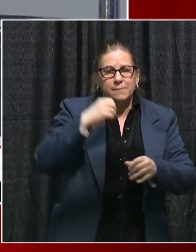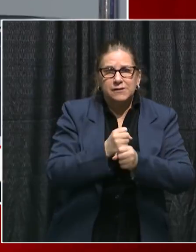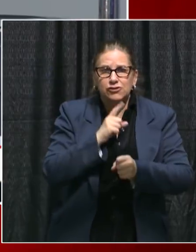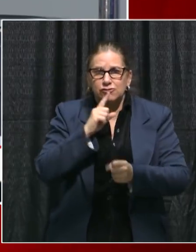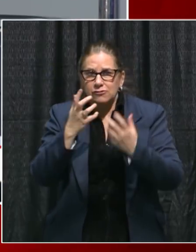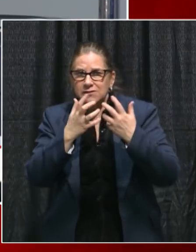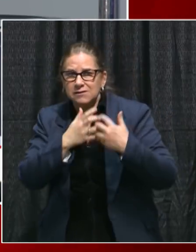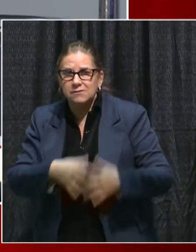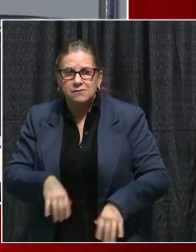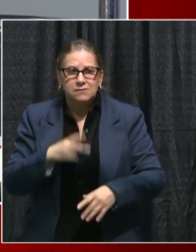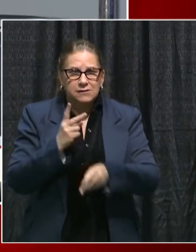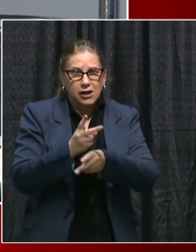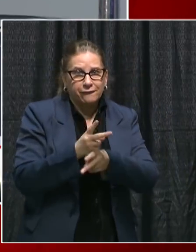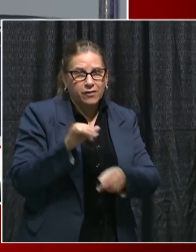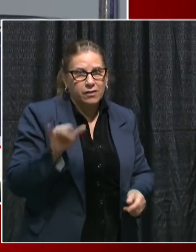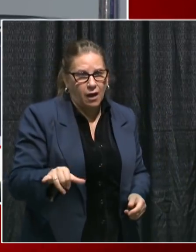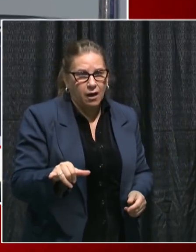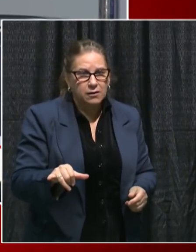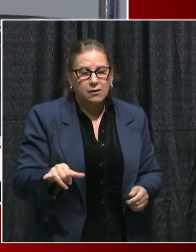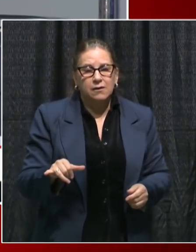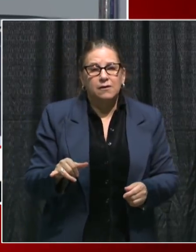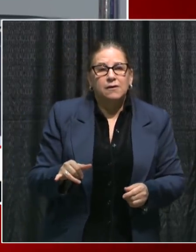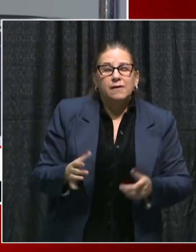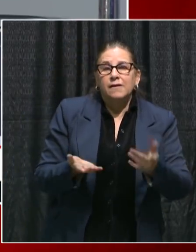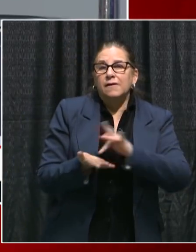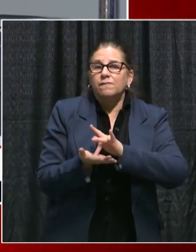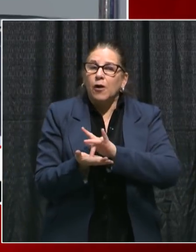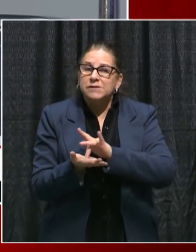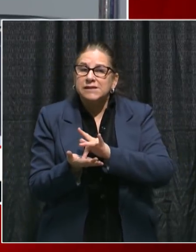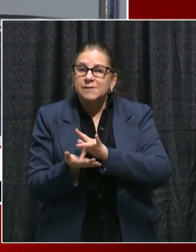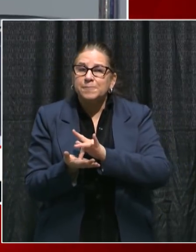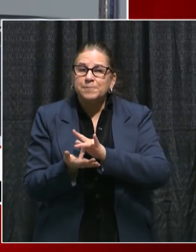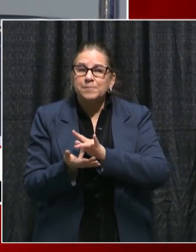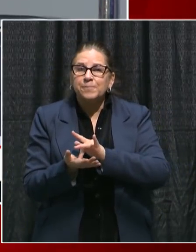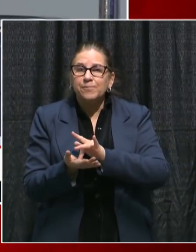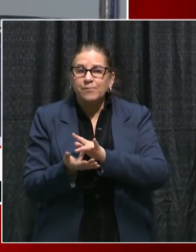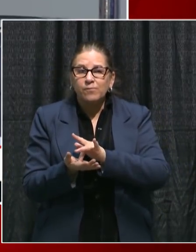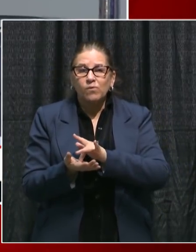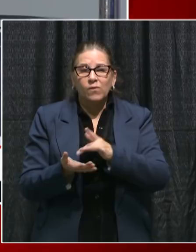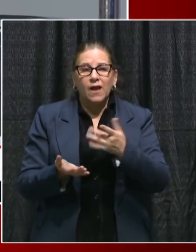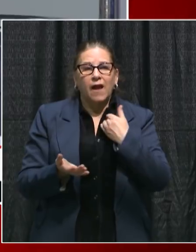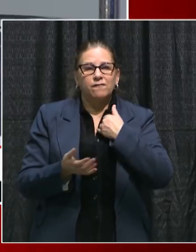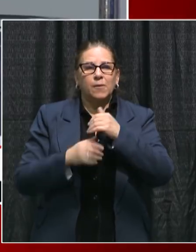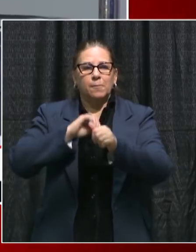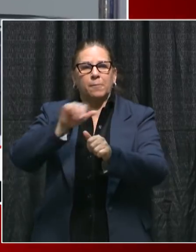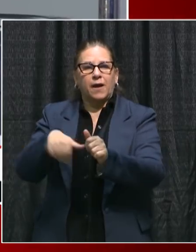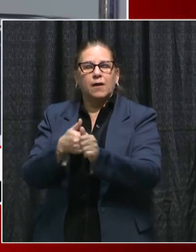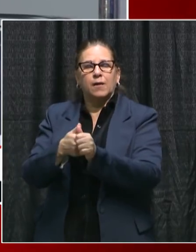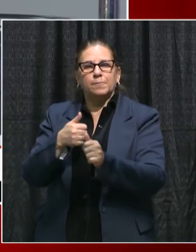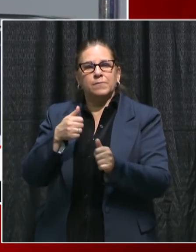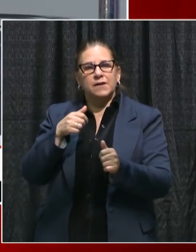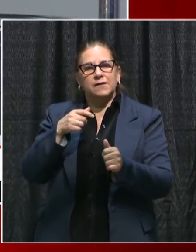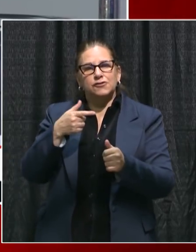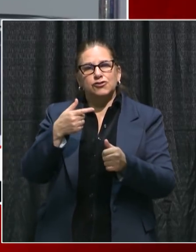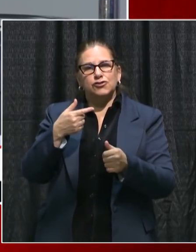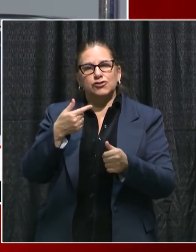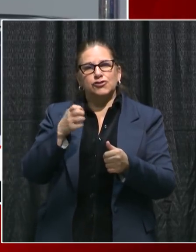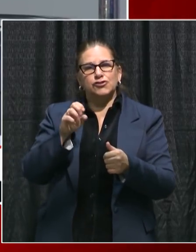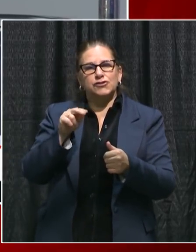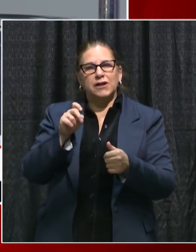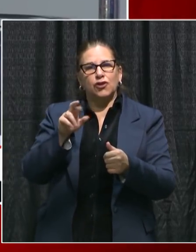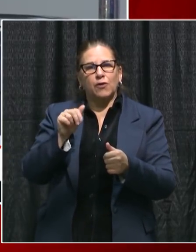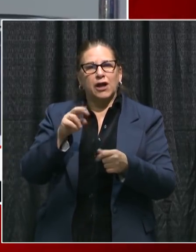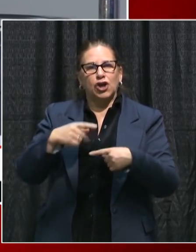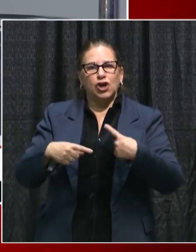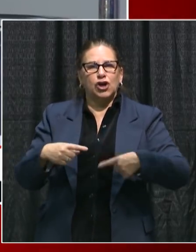just say you real quick. Pharmacy, a big backup generator to be able to make sure that convention center never goes down. A oxygen production